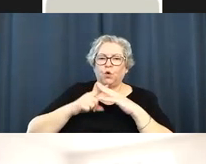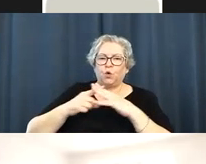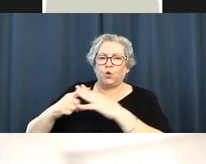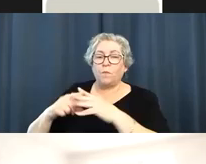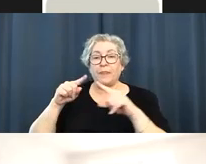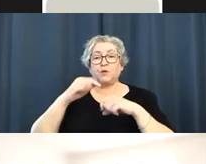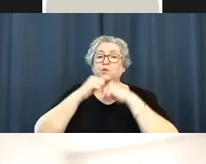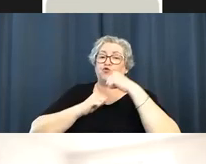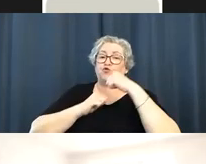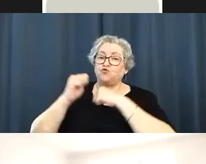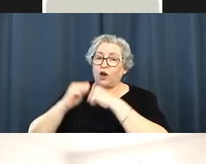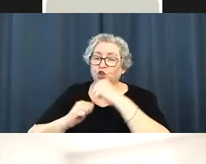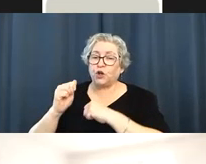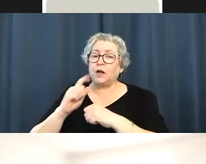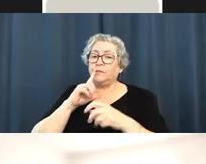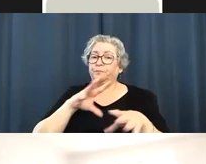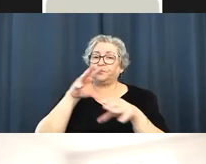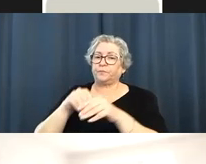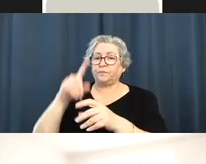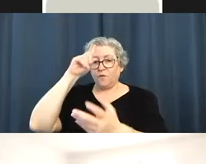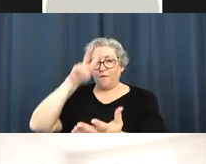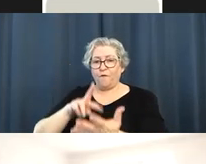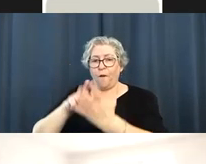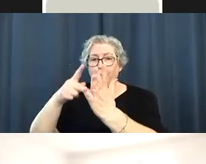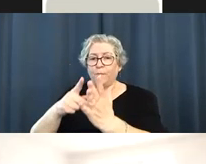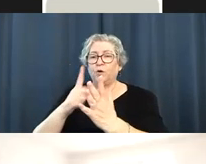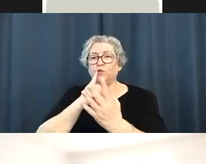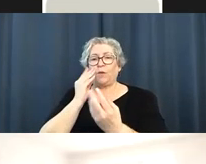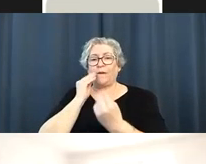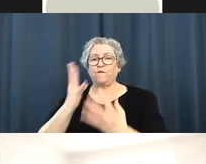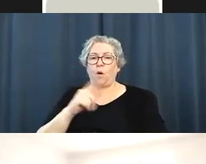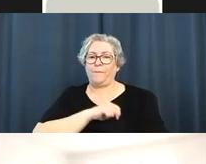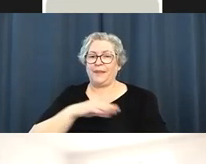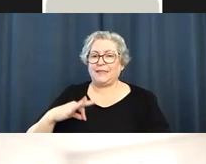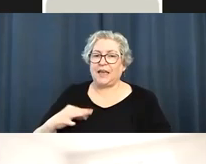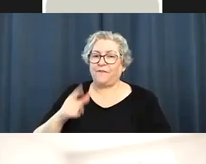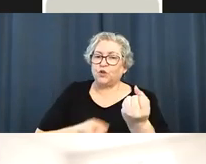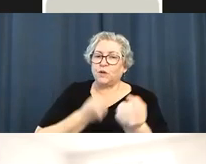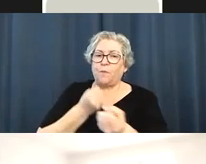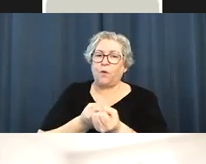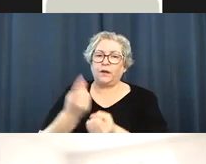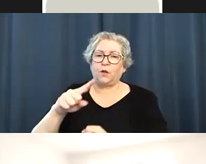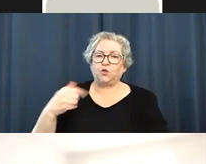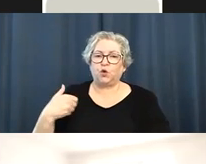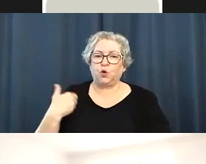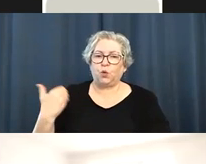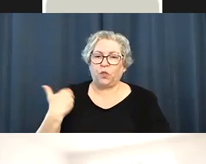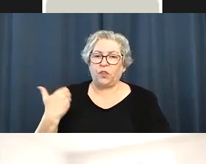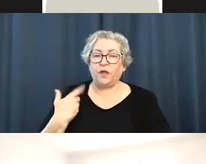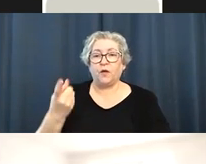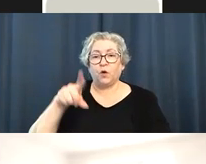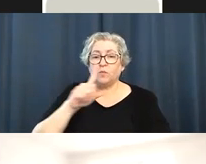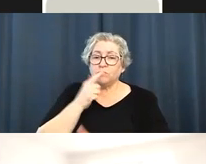structured and this kind of goes into the purpose to inform the staff that are supporting youth, right? So if you are